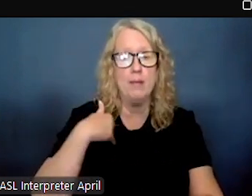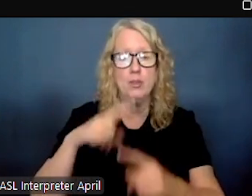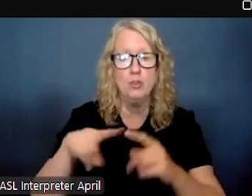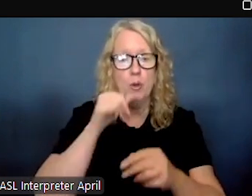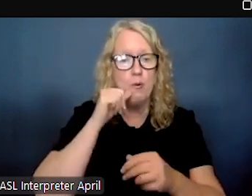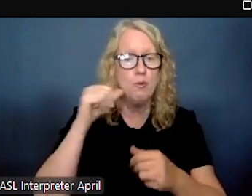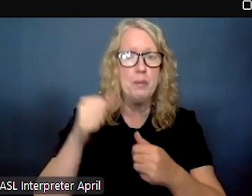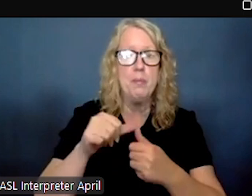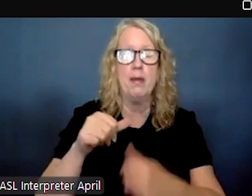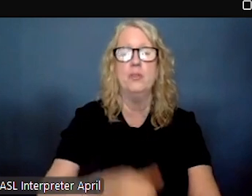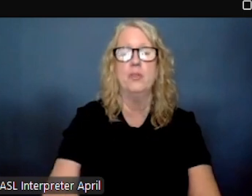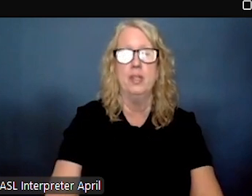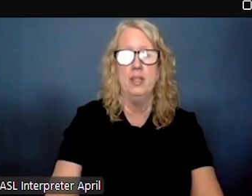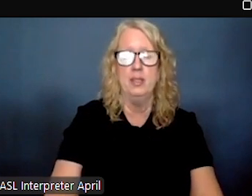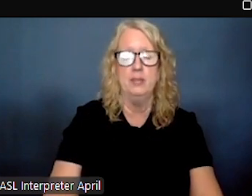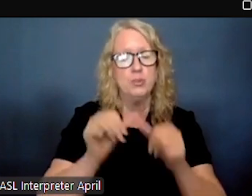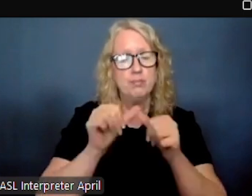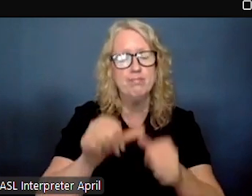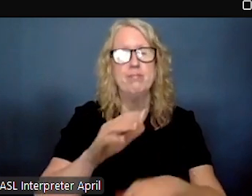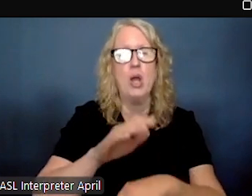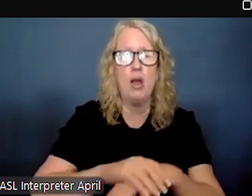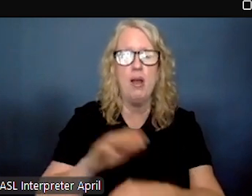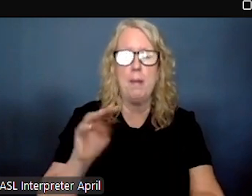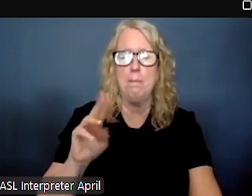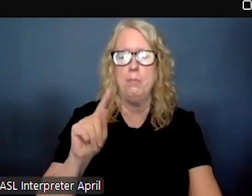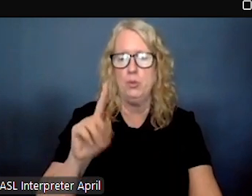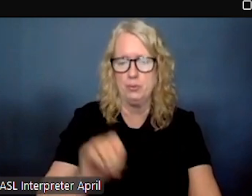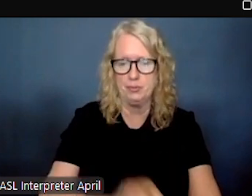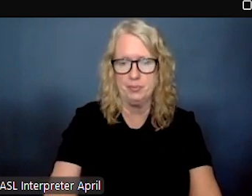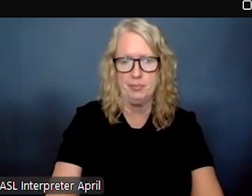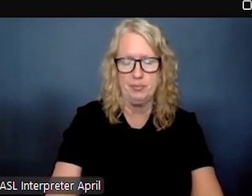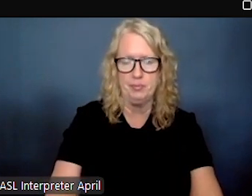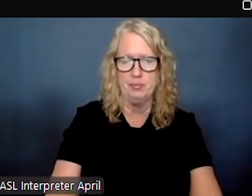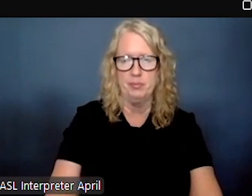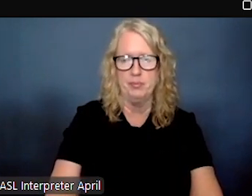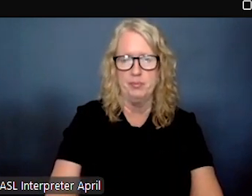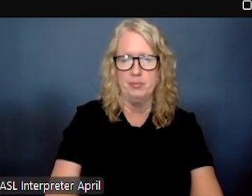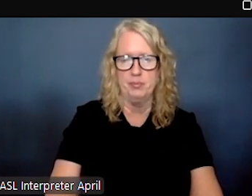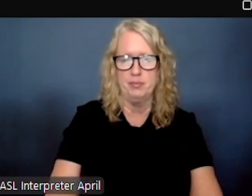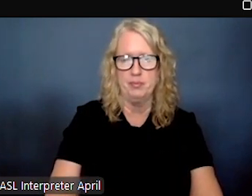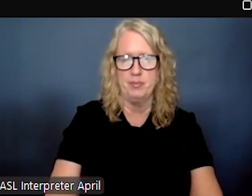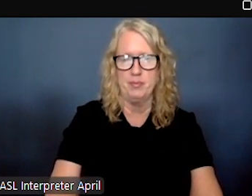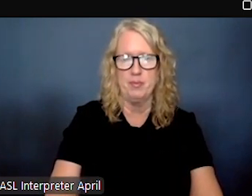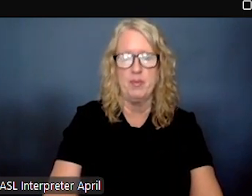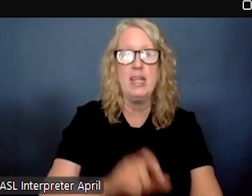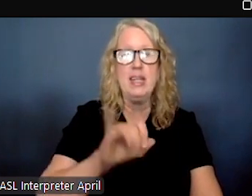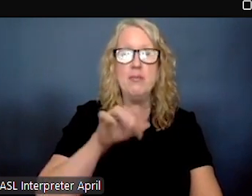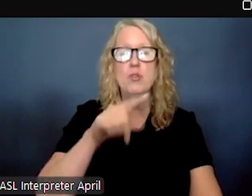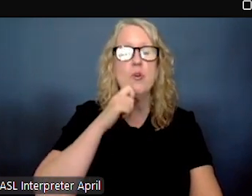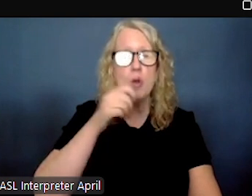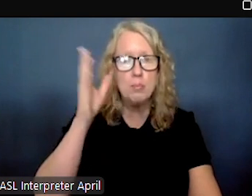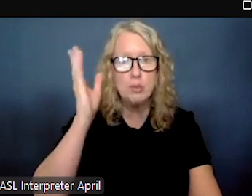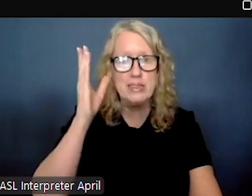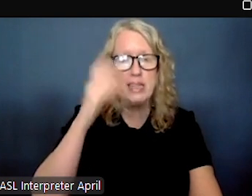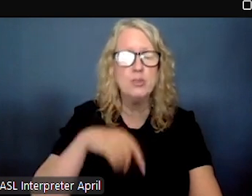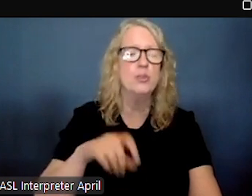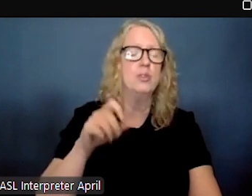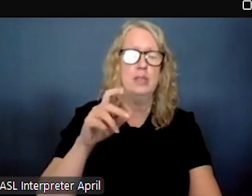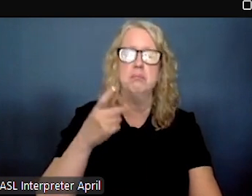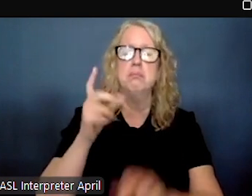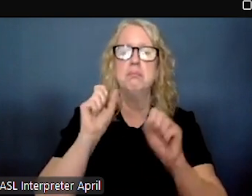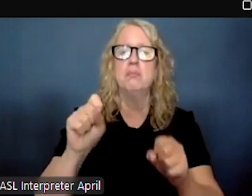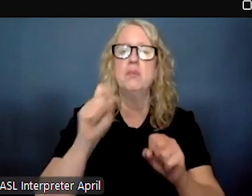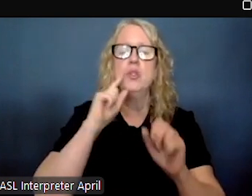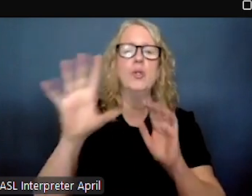that to stay on mute. So unless you're a presenter and you're presenting, you can